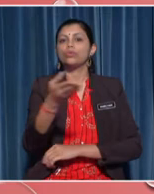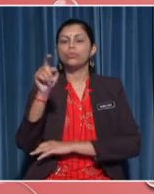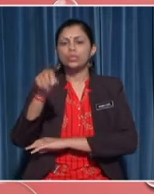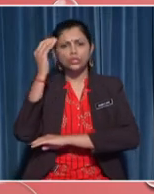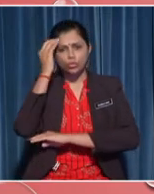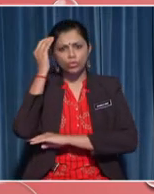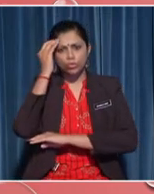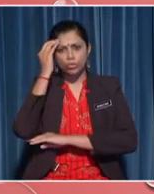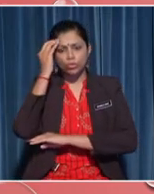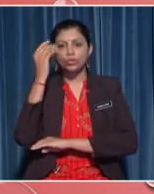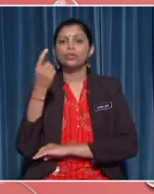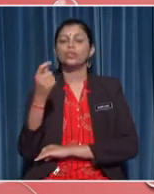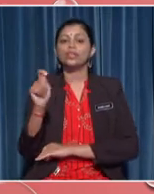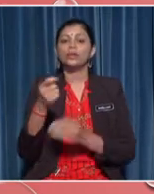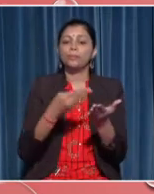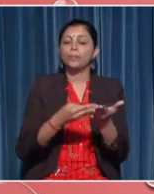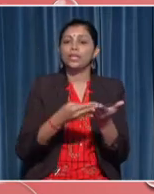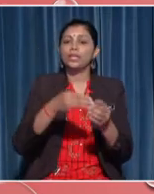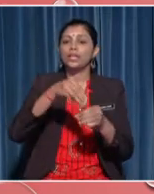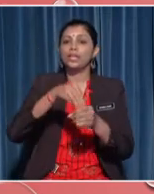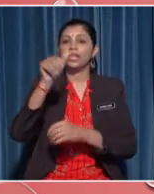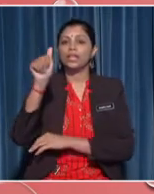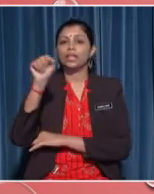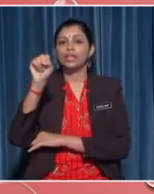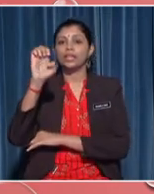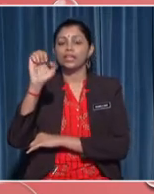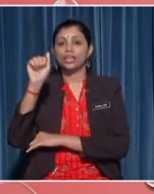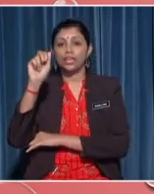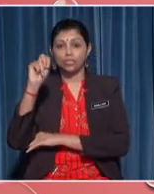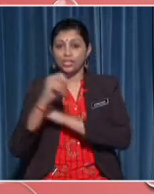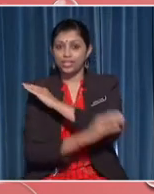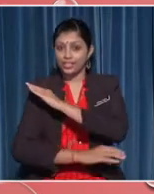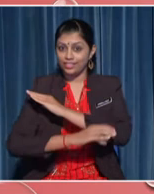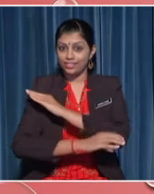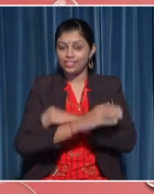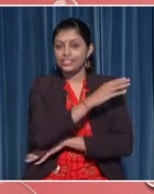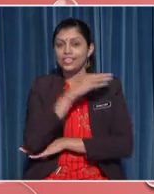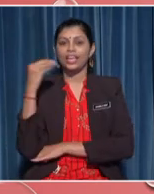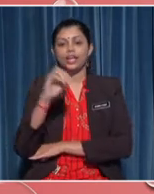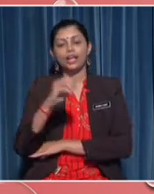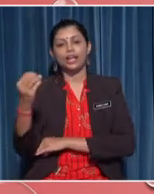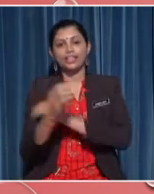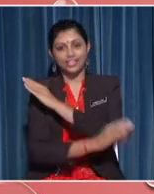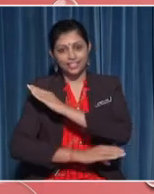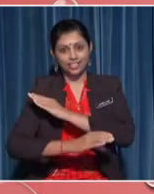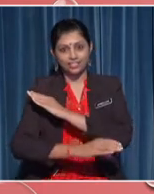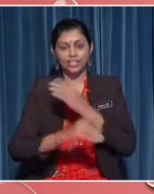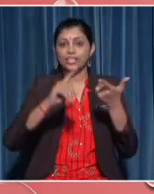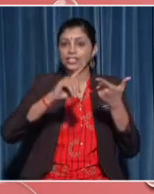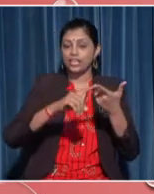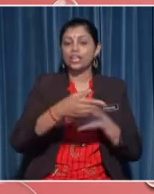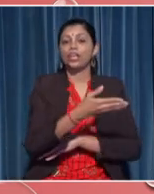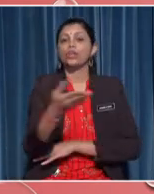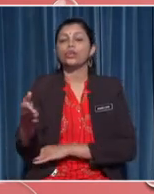countries and other countries. Secondly, we want to learn the value of 1